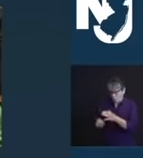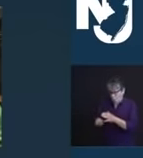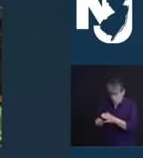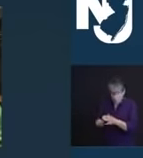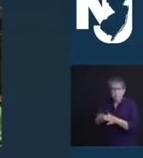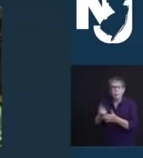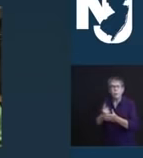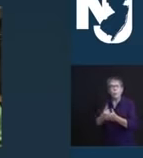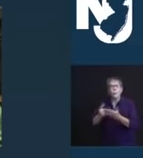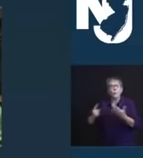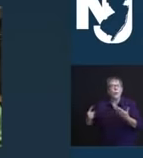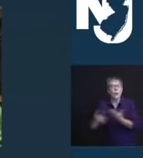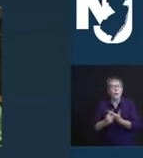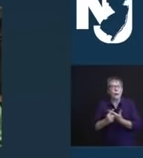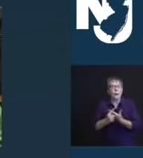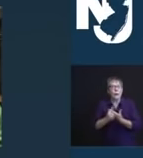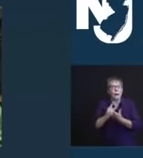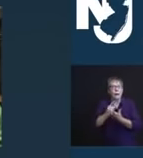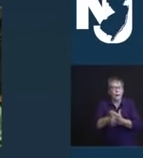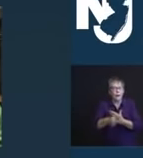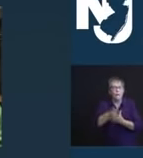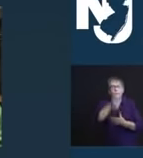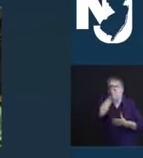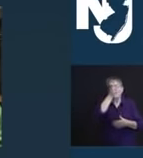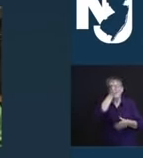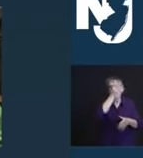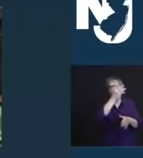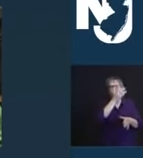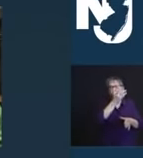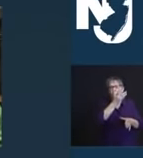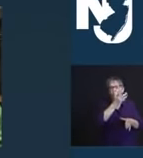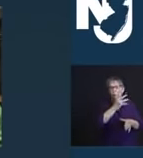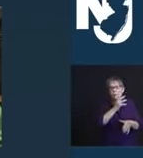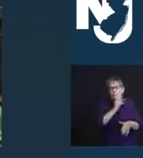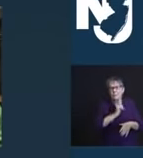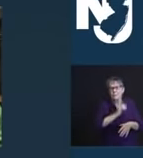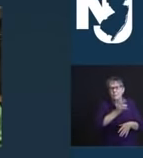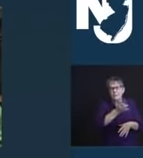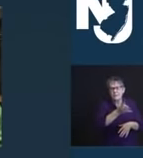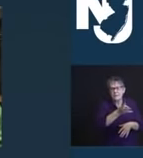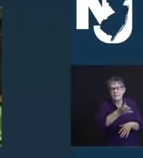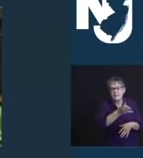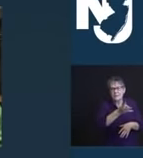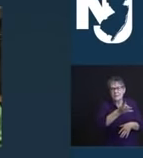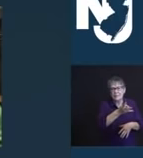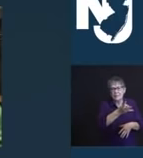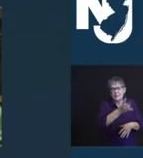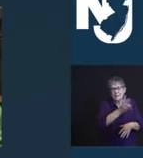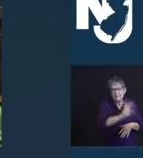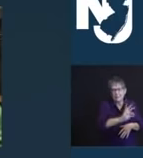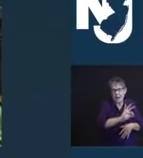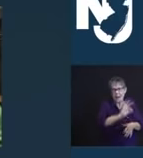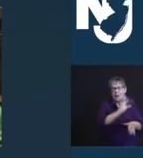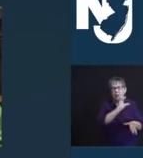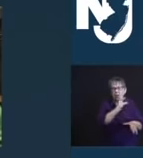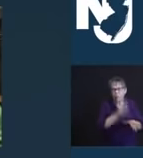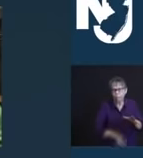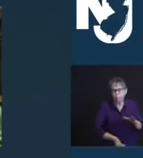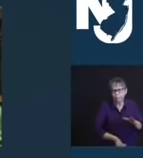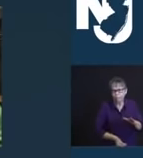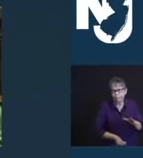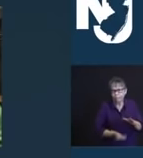left. At age 79, Jerry split his retirement between his home in North Wildwood and another home in St.